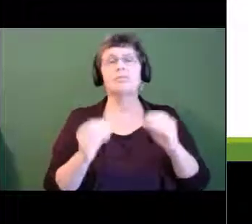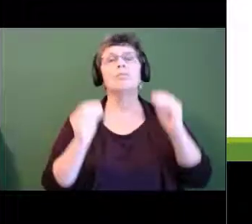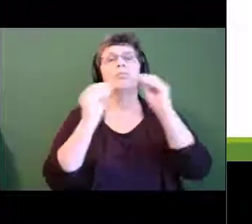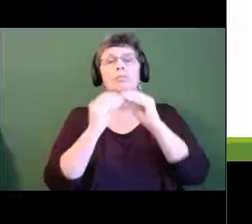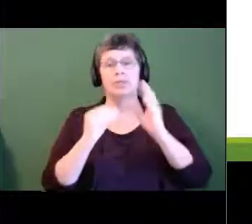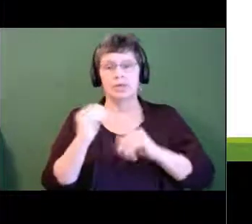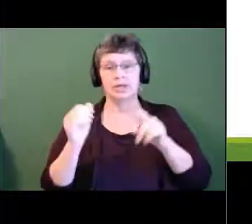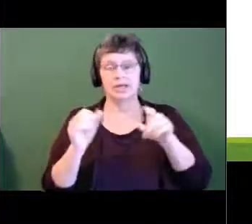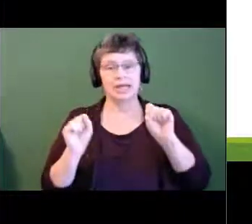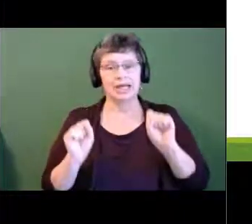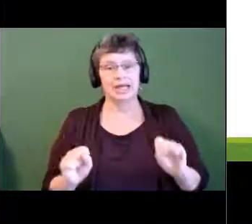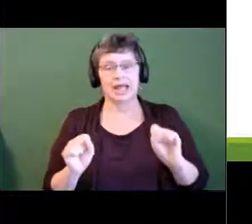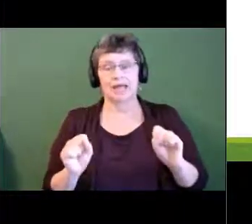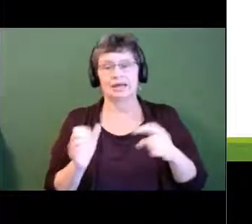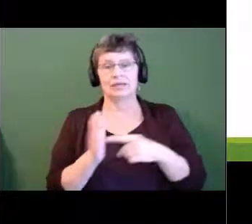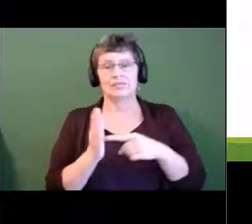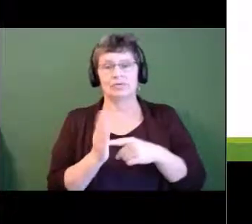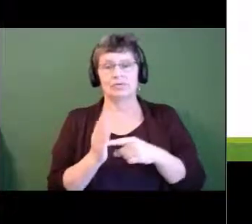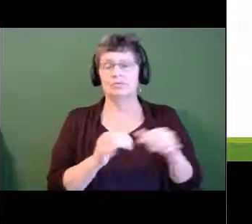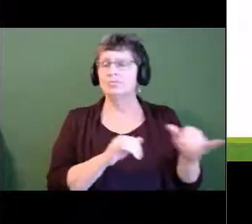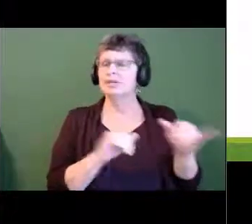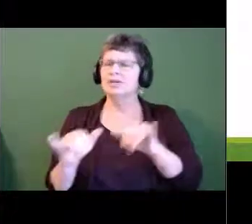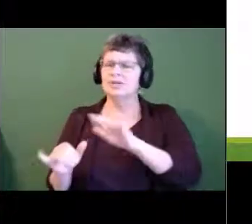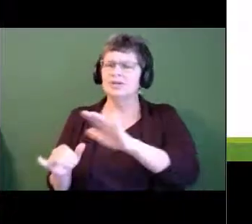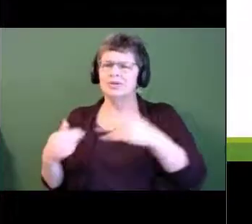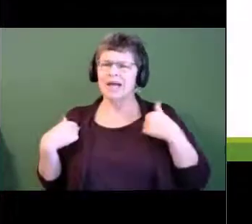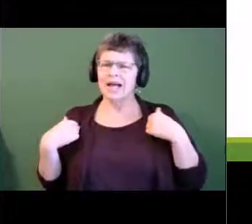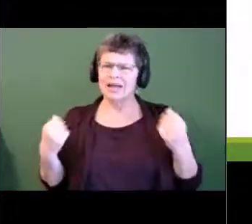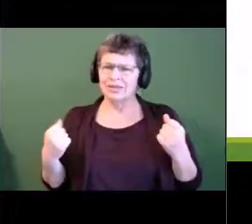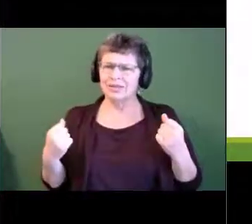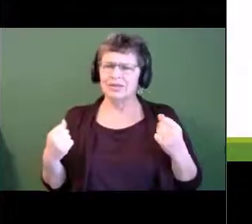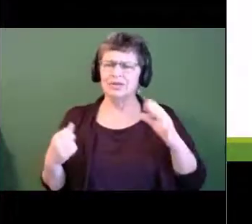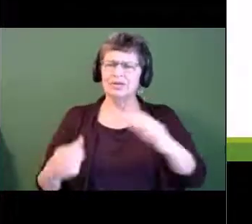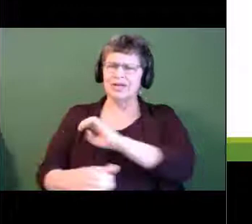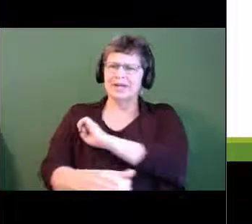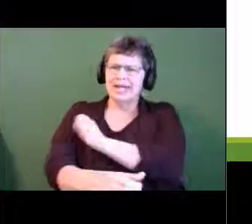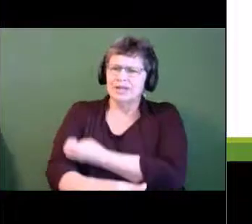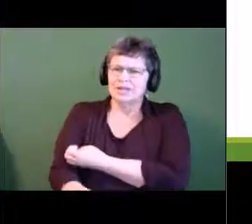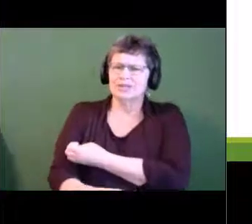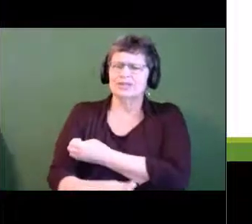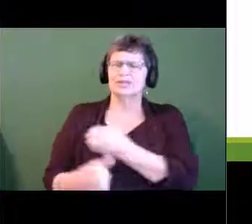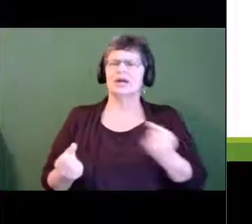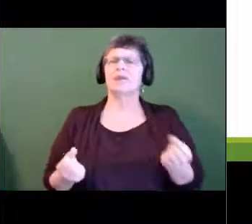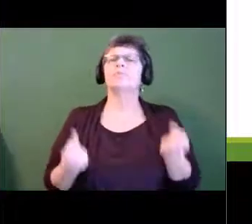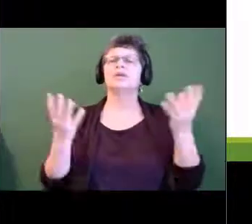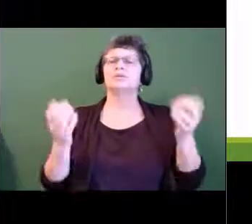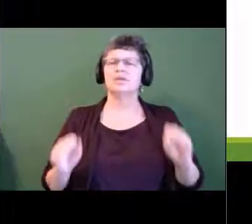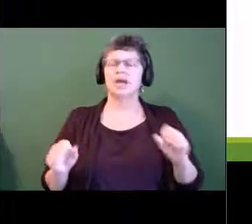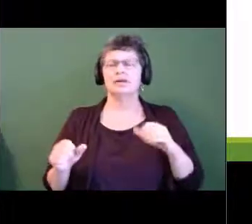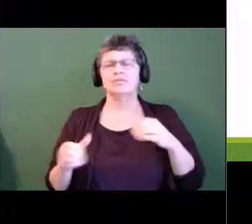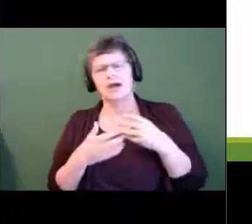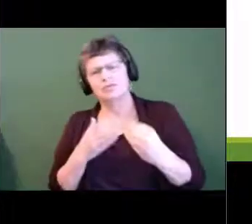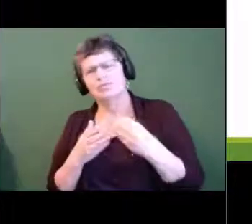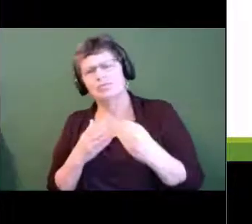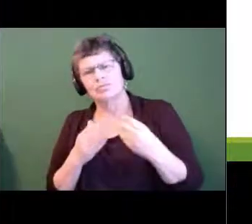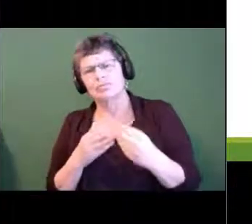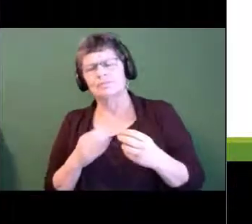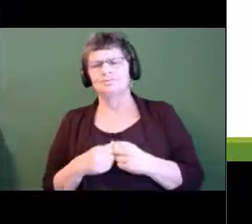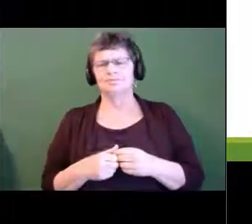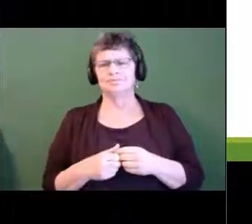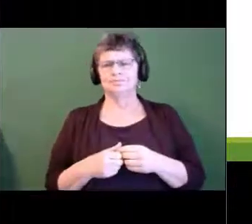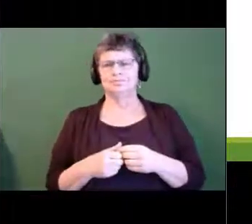energy limitations. And then the suitability of programming for seniors as well, thinking about long-term care in